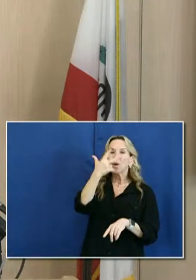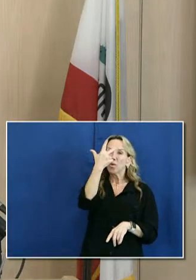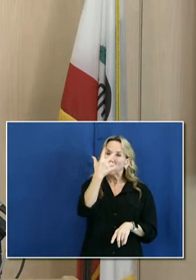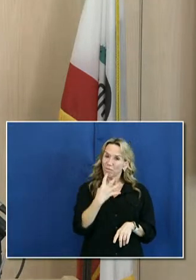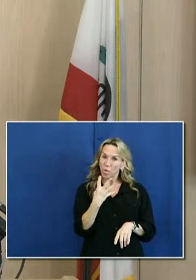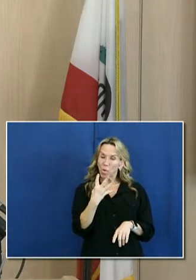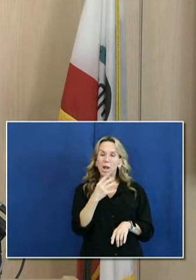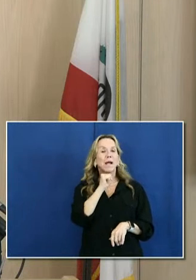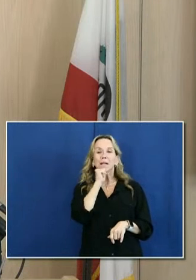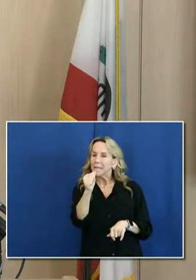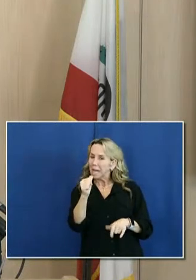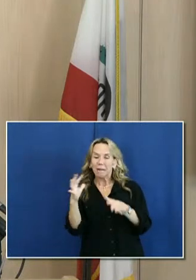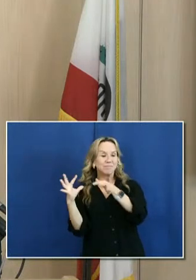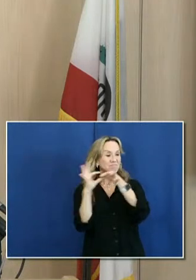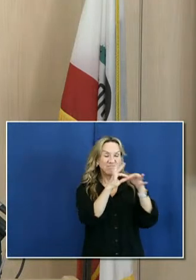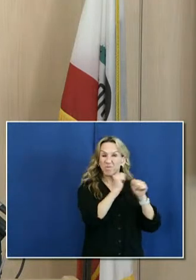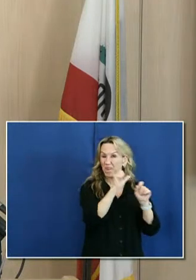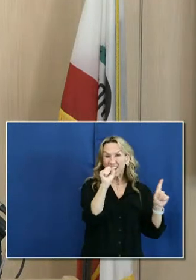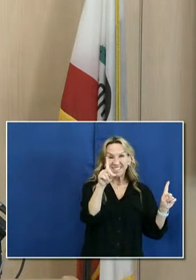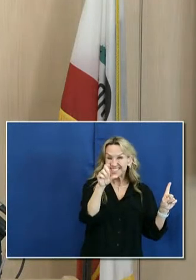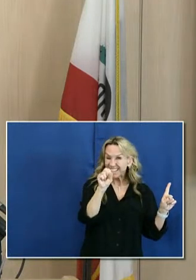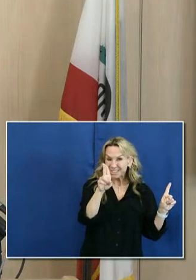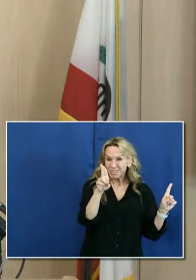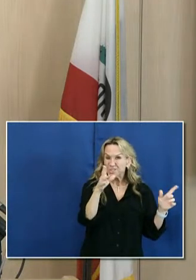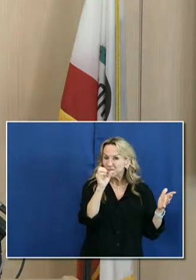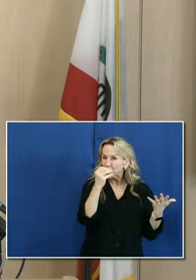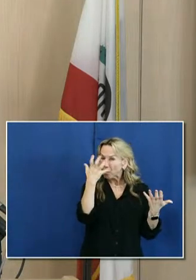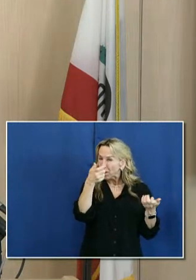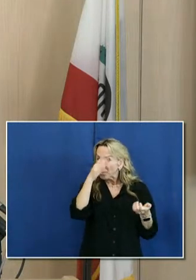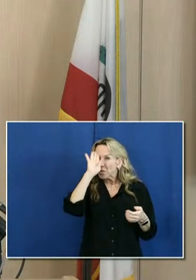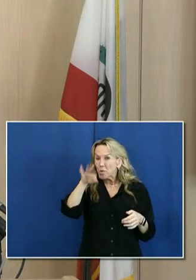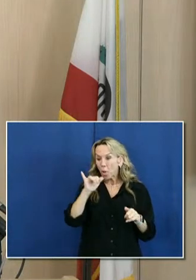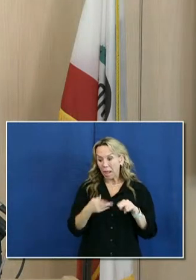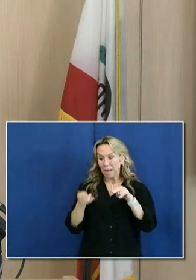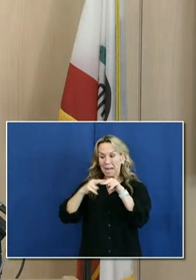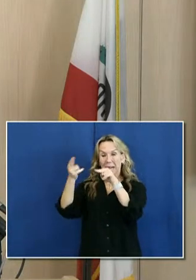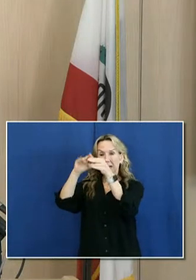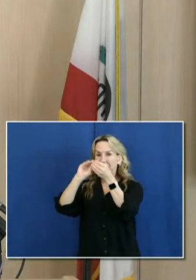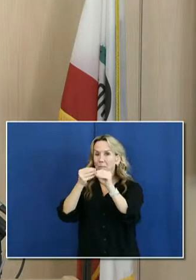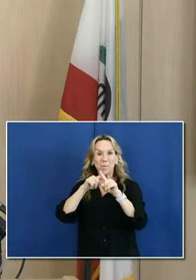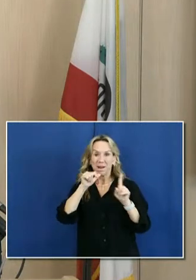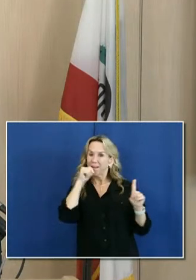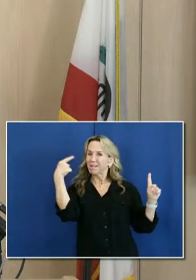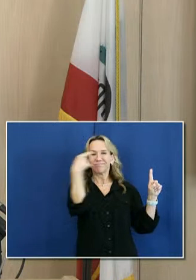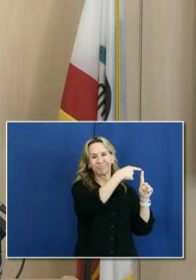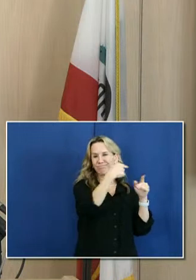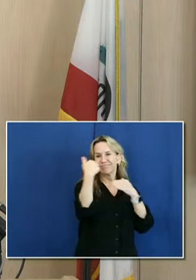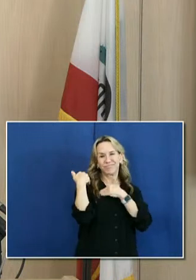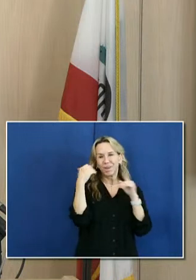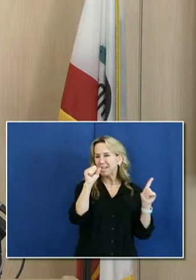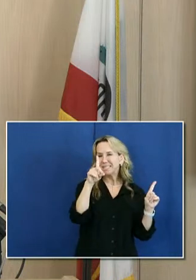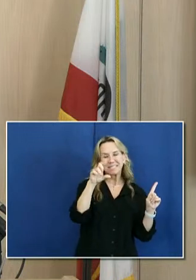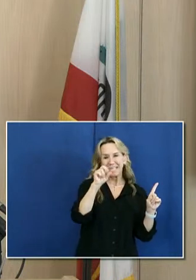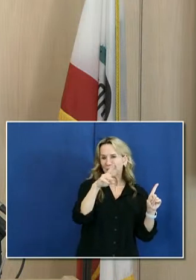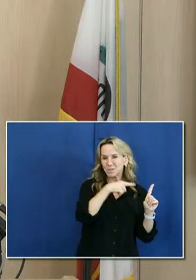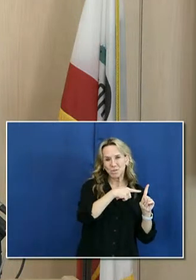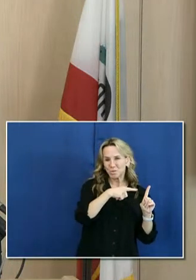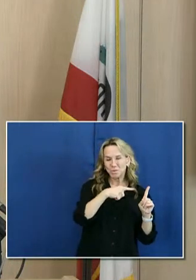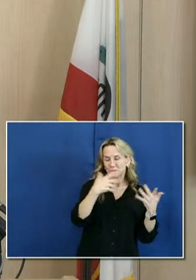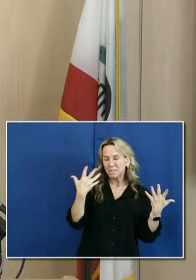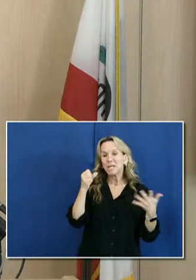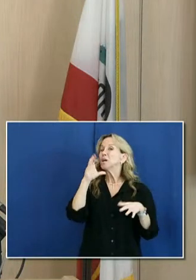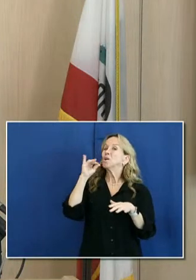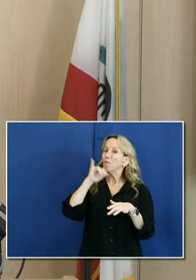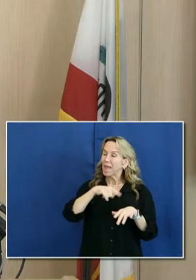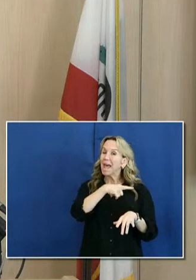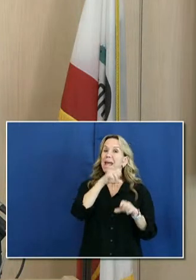not associated with San Diego State at all, which is a reminder to all of us in the community that the actions we take have a significant impact on our overall